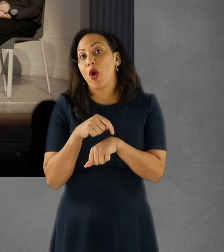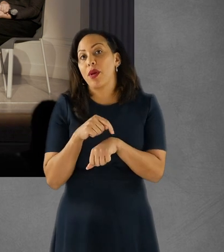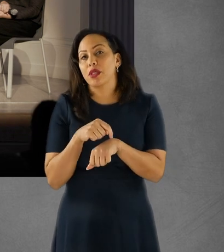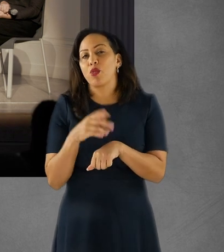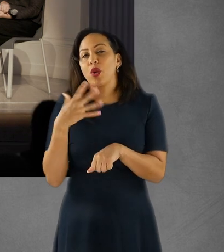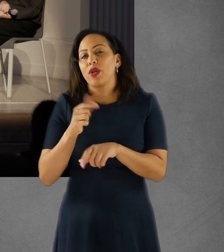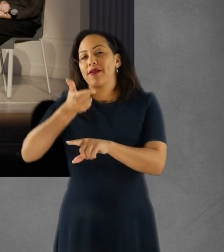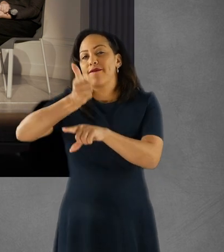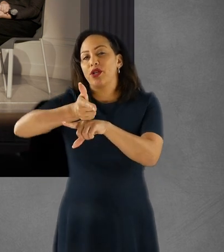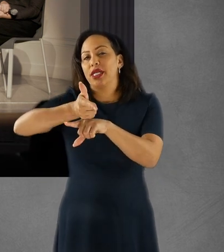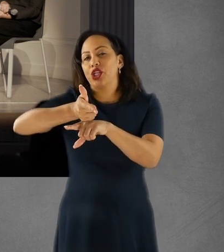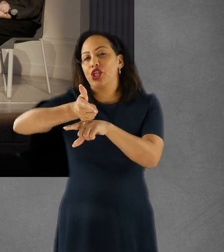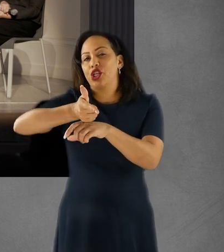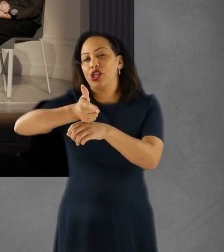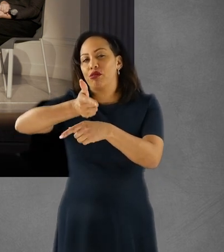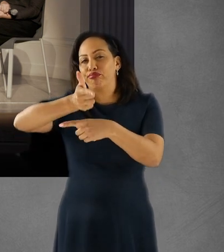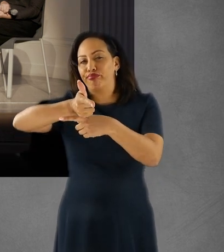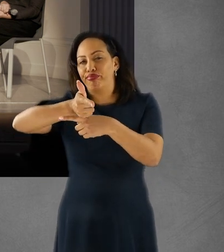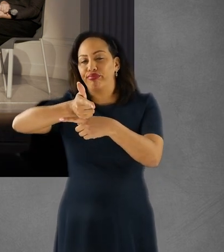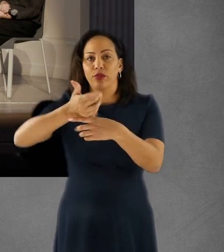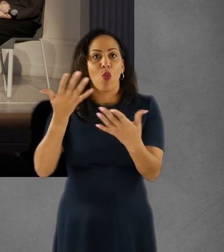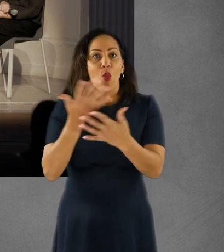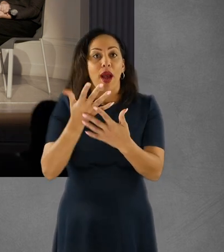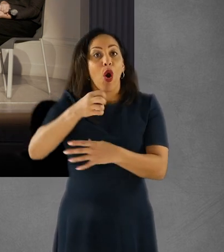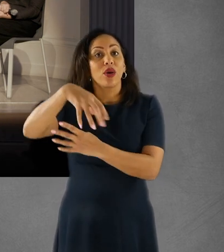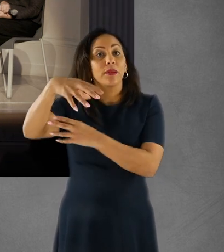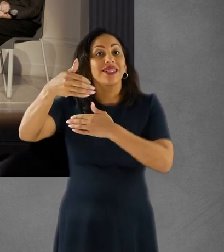trying to produce some footage in an octopus tank,